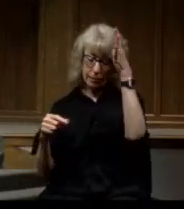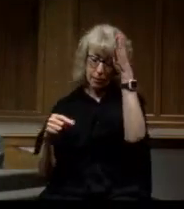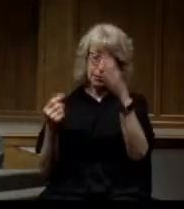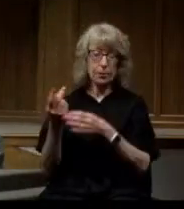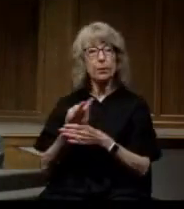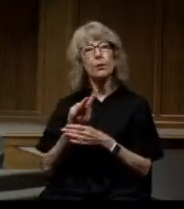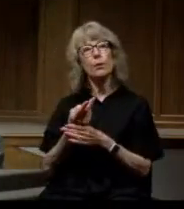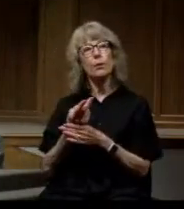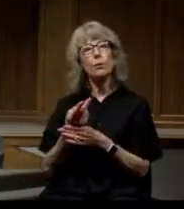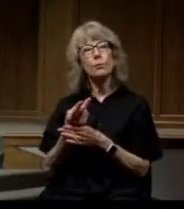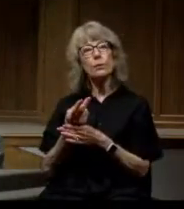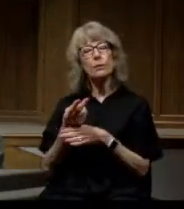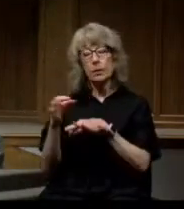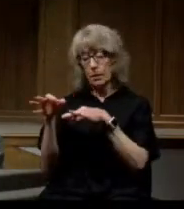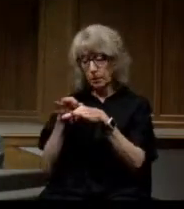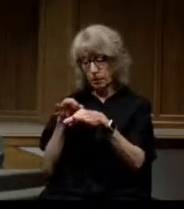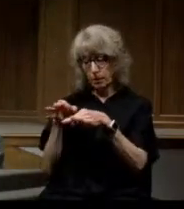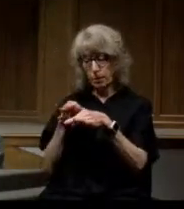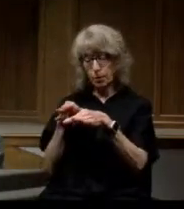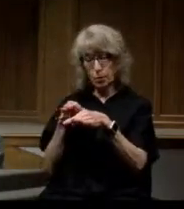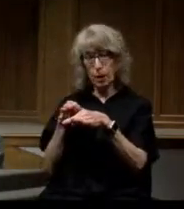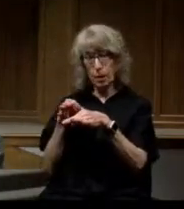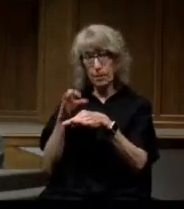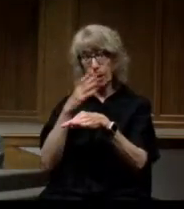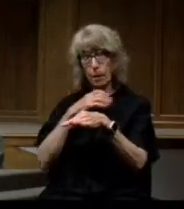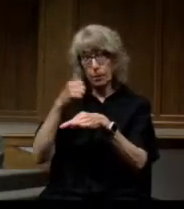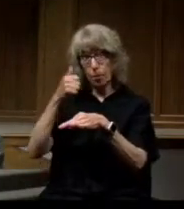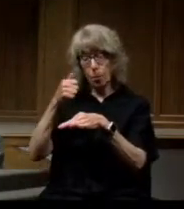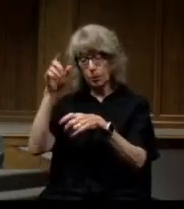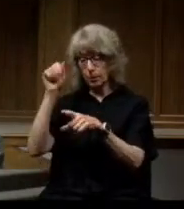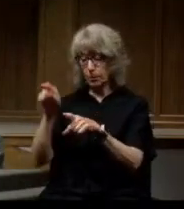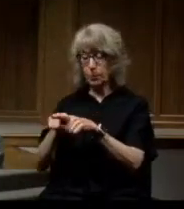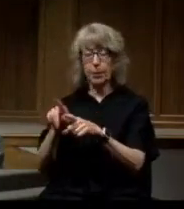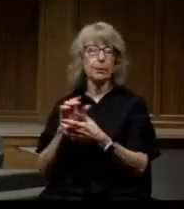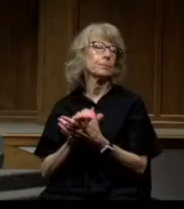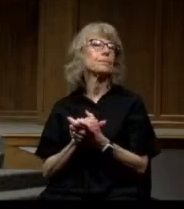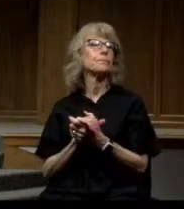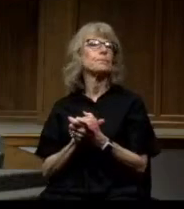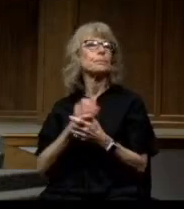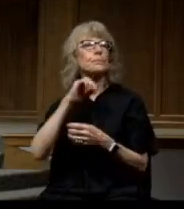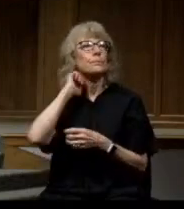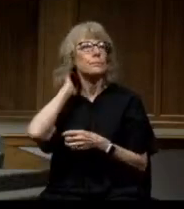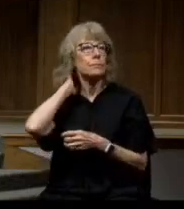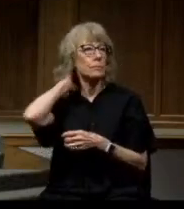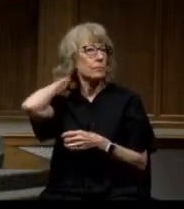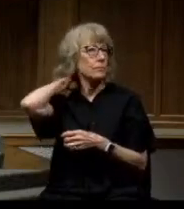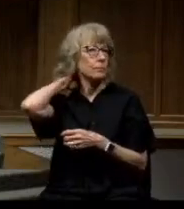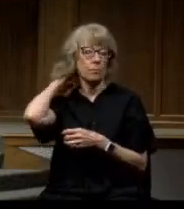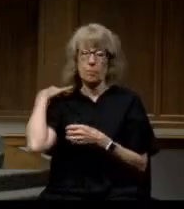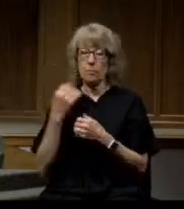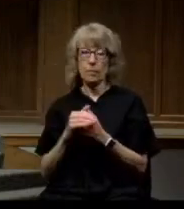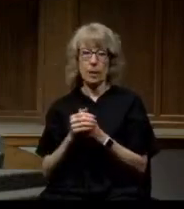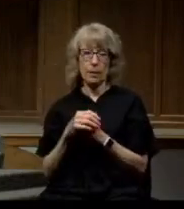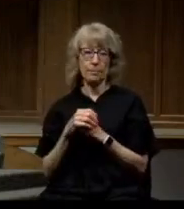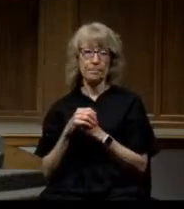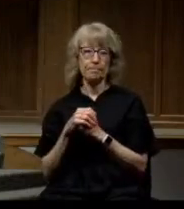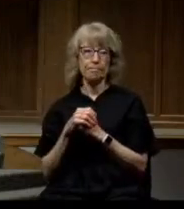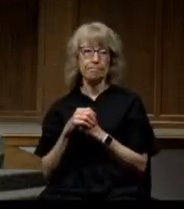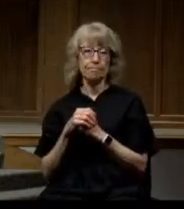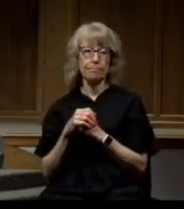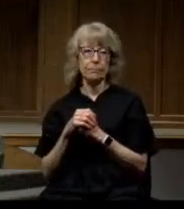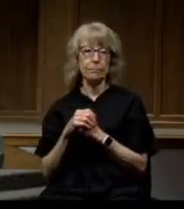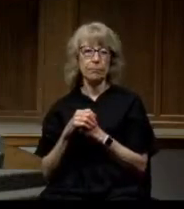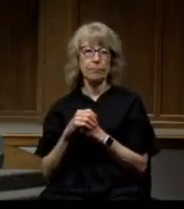uses to describe the older brother, or at least the first phrase the narrator uses to describe the older brother. Here it is.